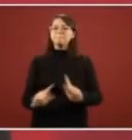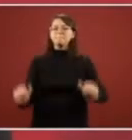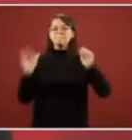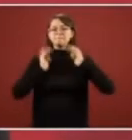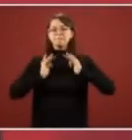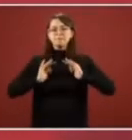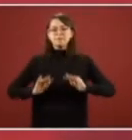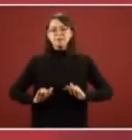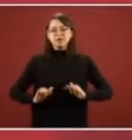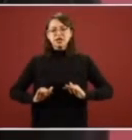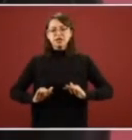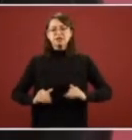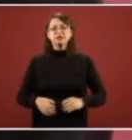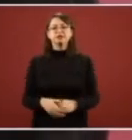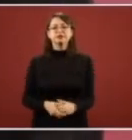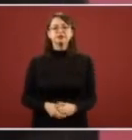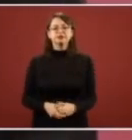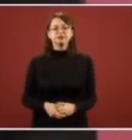Parar